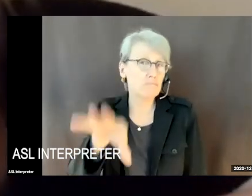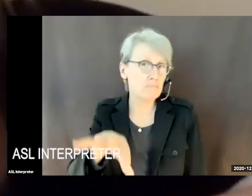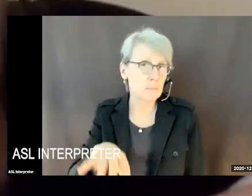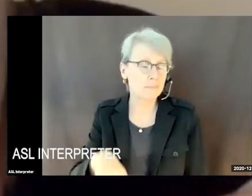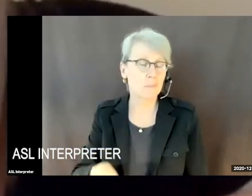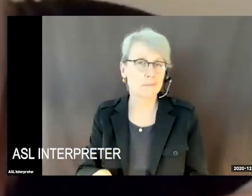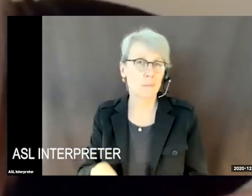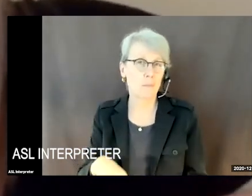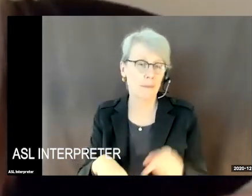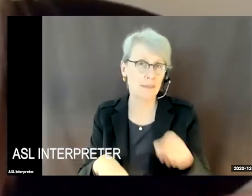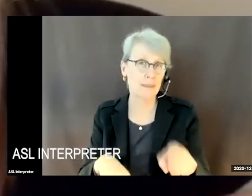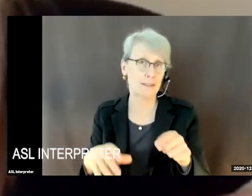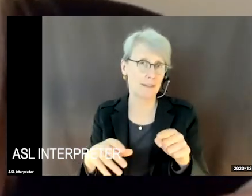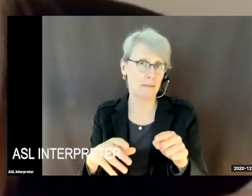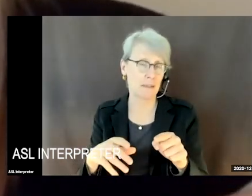myself in Nunavut.